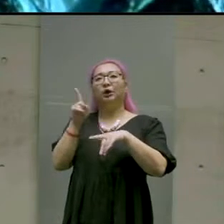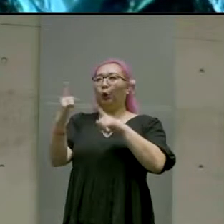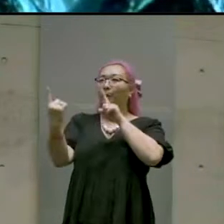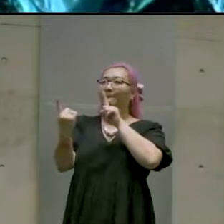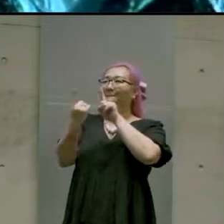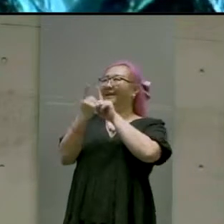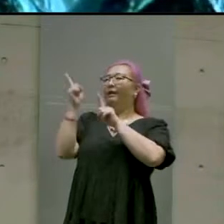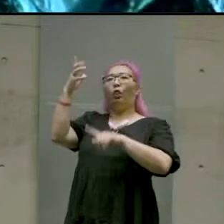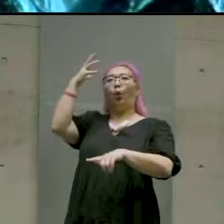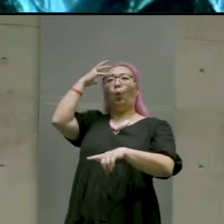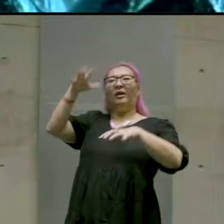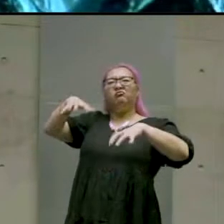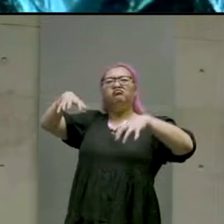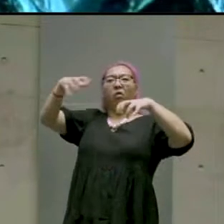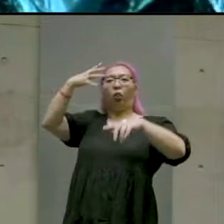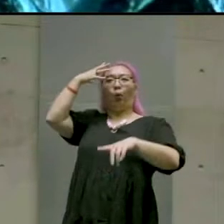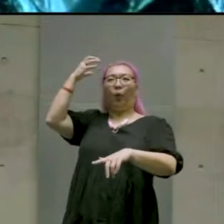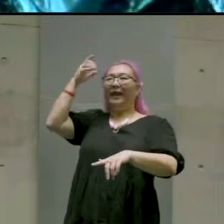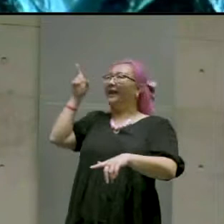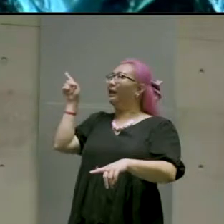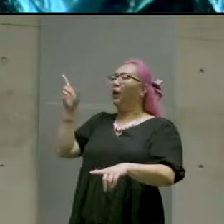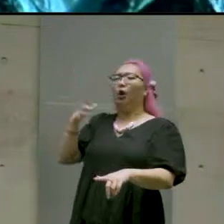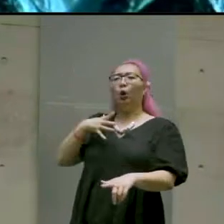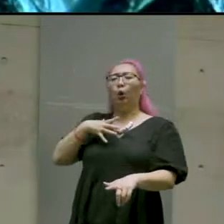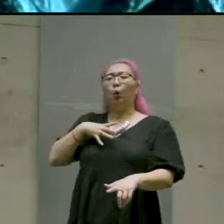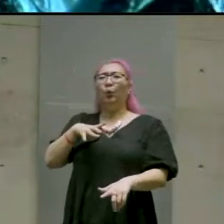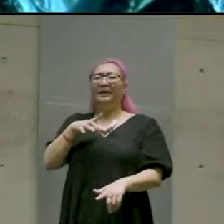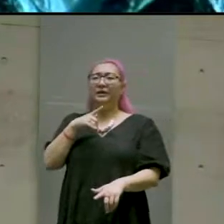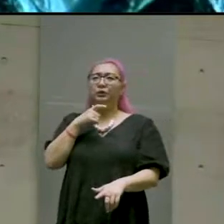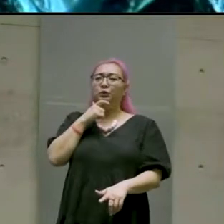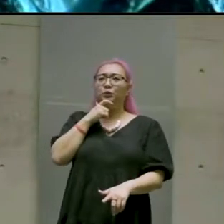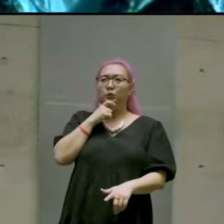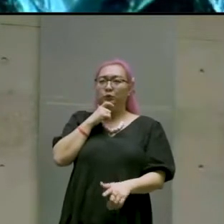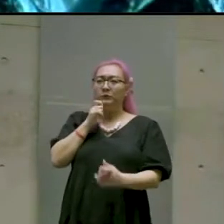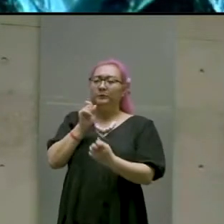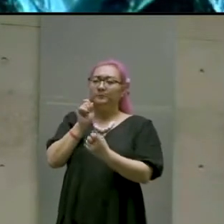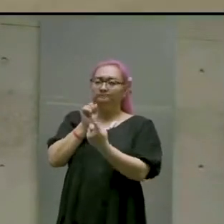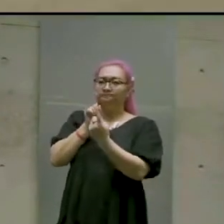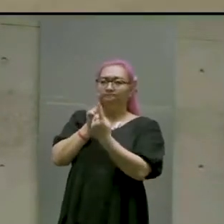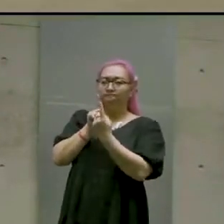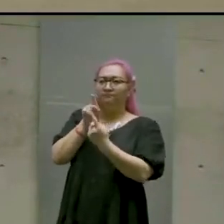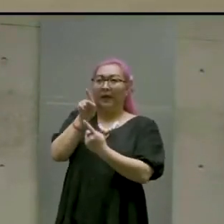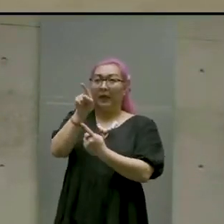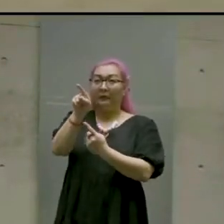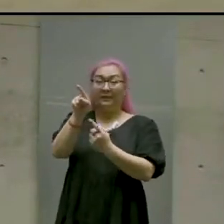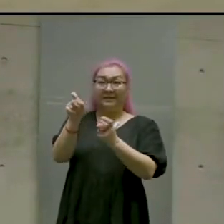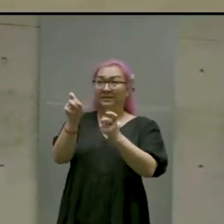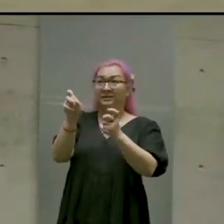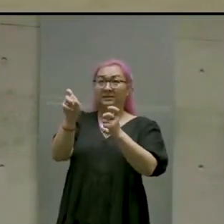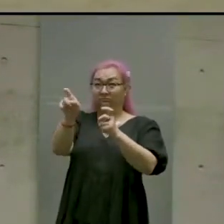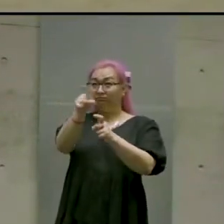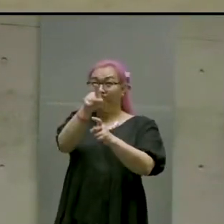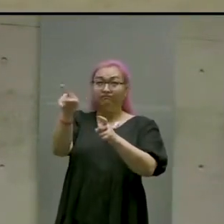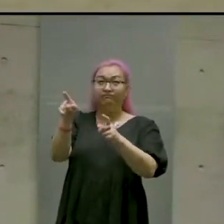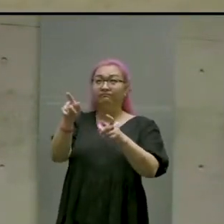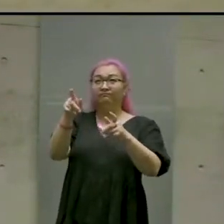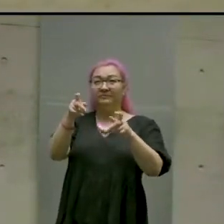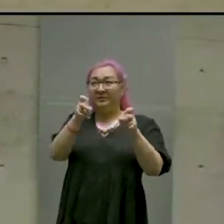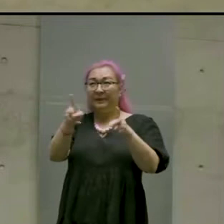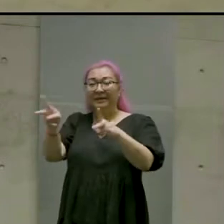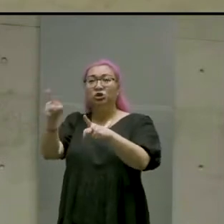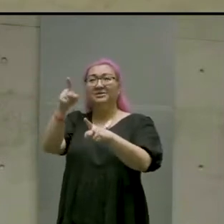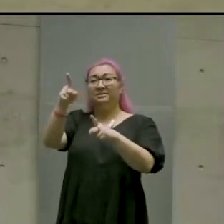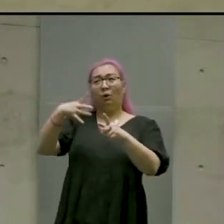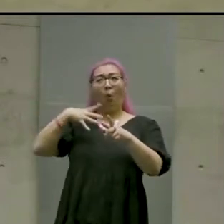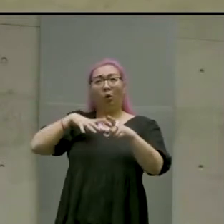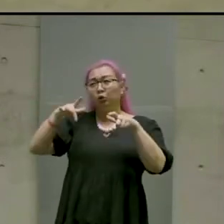Queen, and you have to weigh up the fact that, obviously, this is a species that wants to live on, but they have a long history of